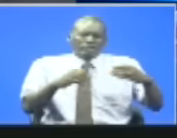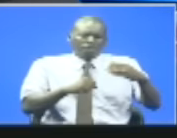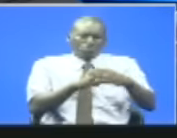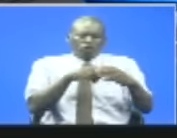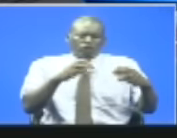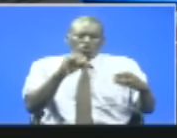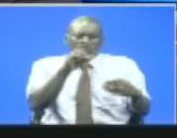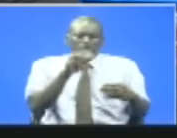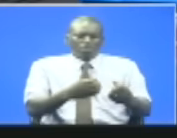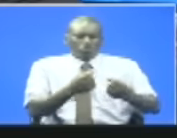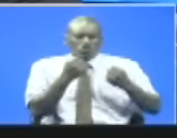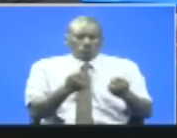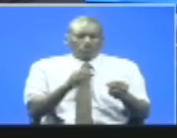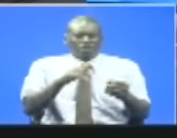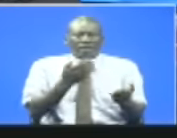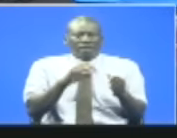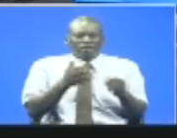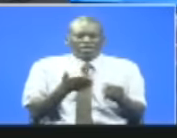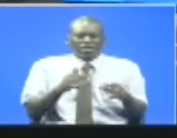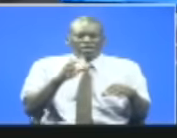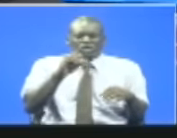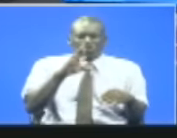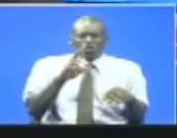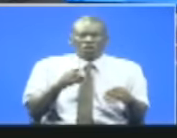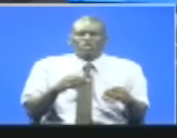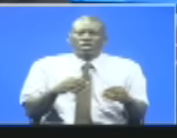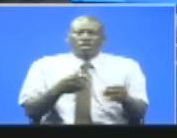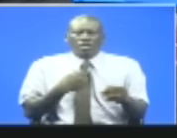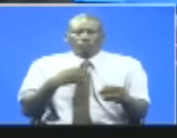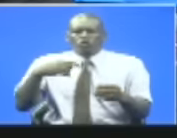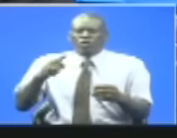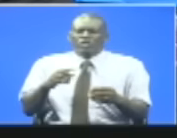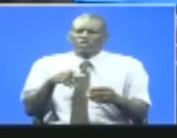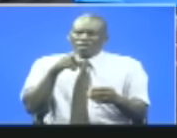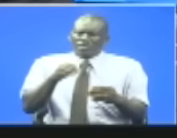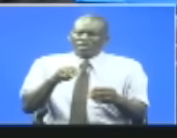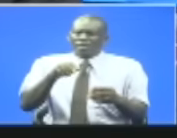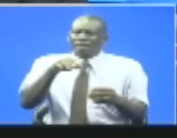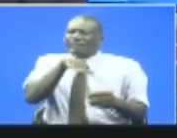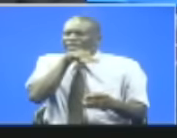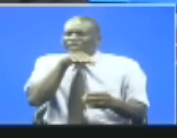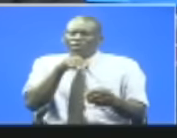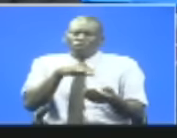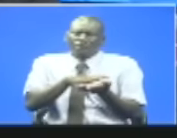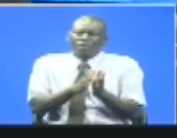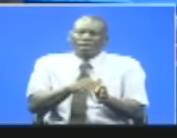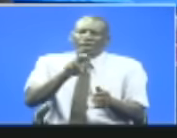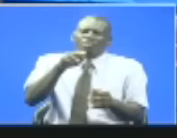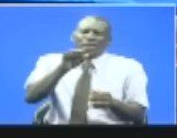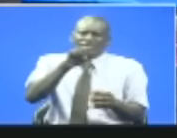in court. But can he win alone? He doesn't have to win. He will be the candidate in NASA or DASA doesn't